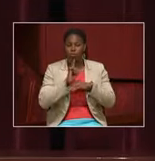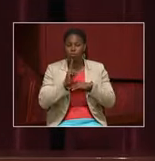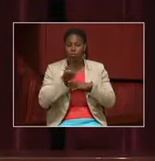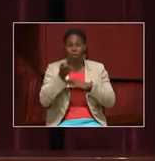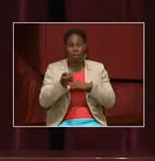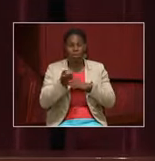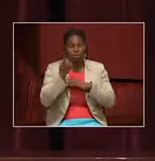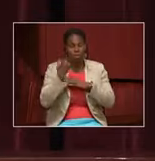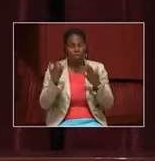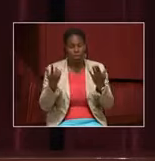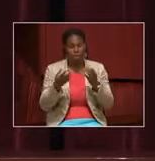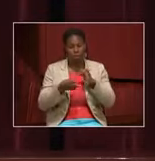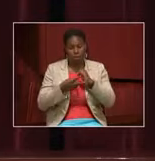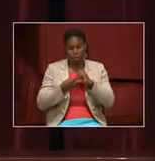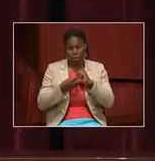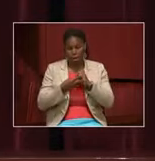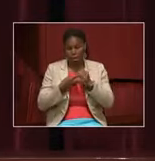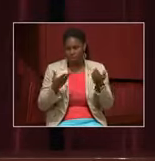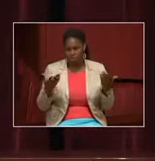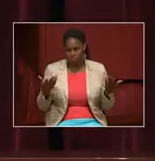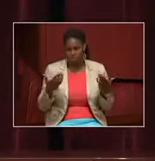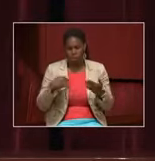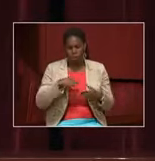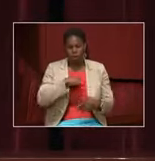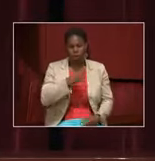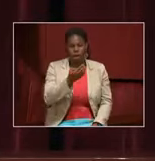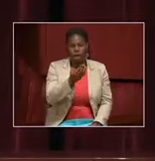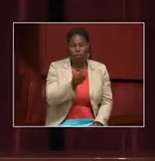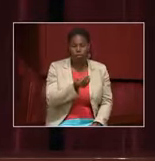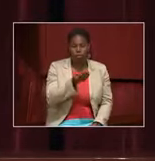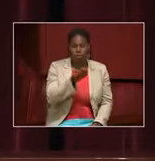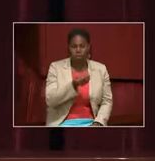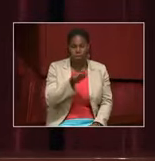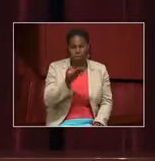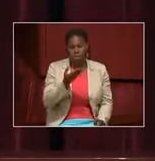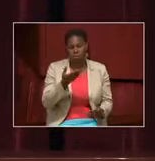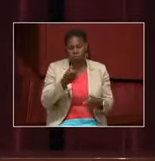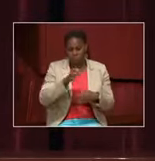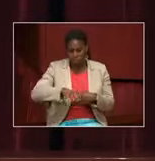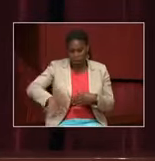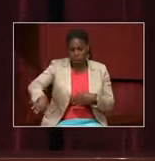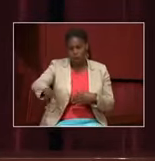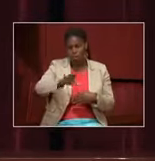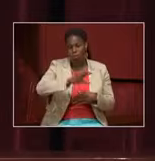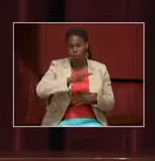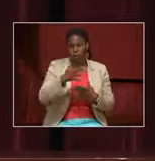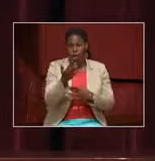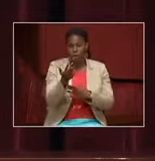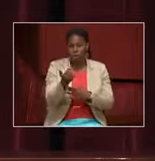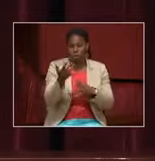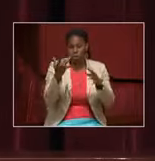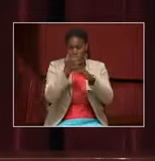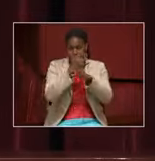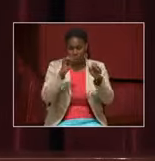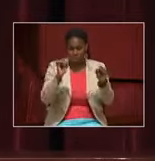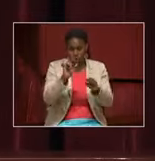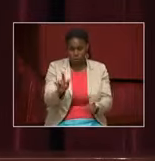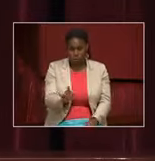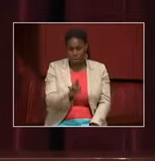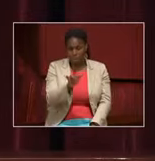Archives as a whole, that we have 14 regional archives around the country, 13 presidential